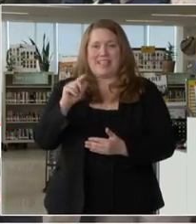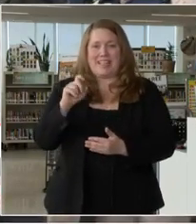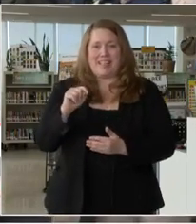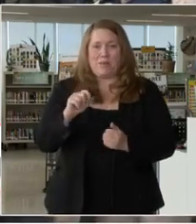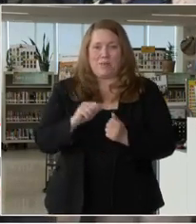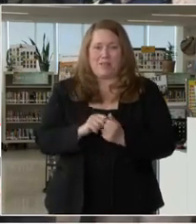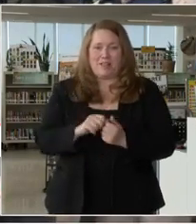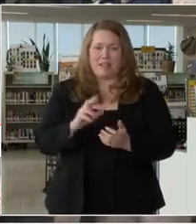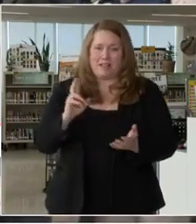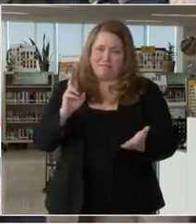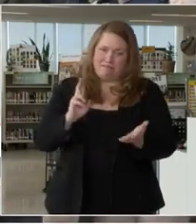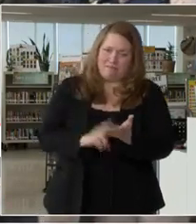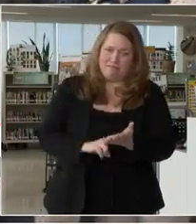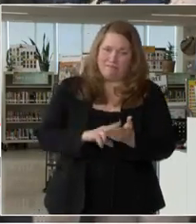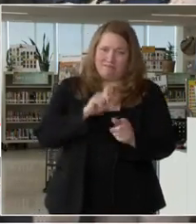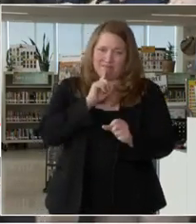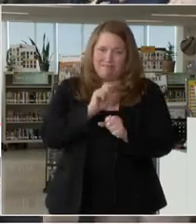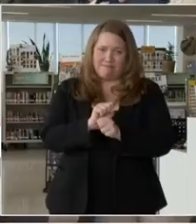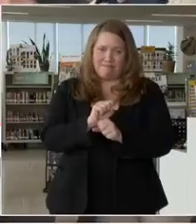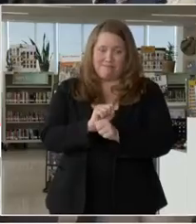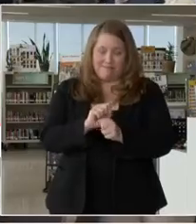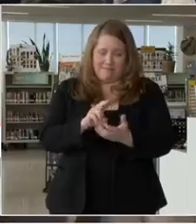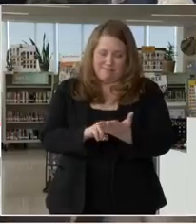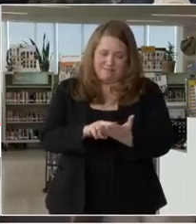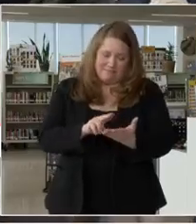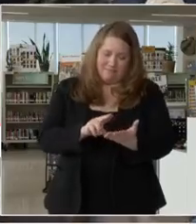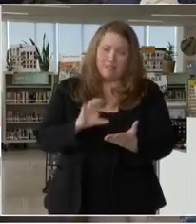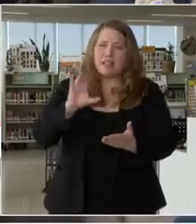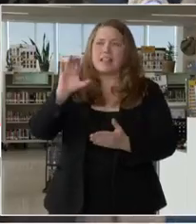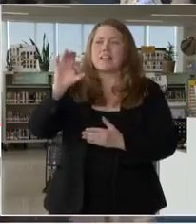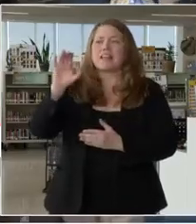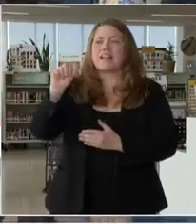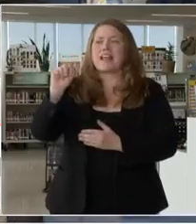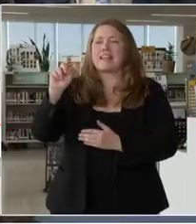signing of our cadet contract.